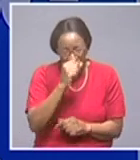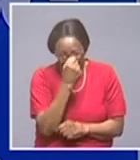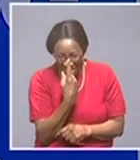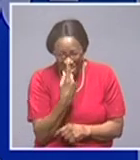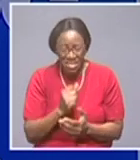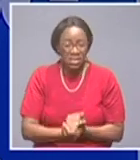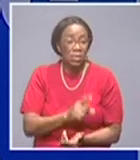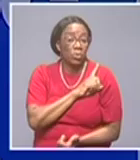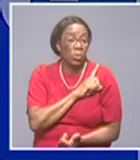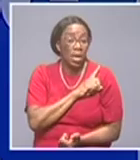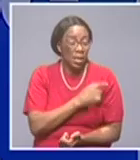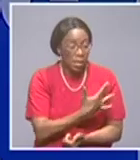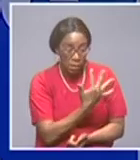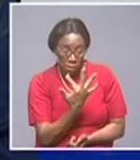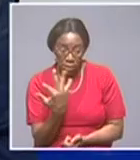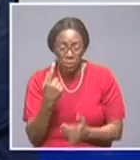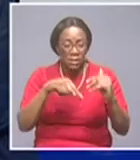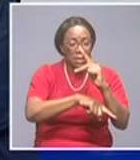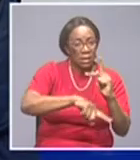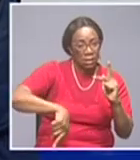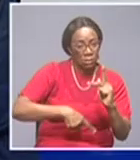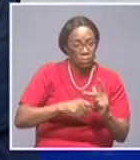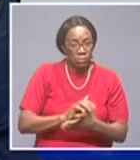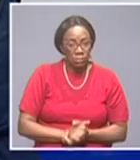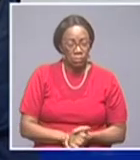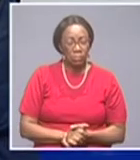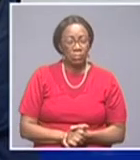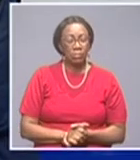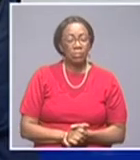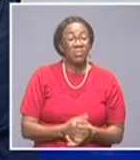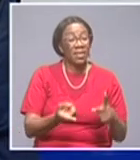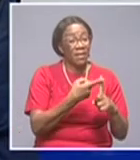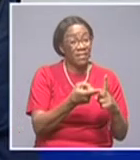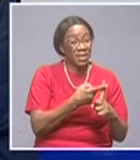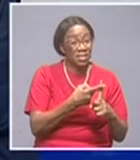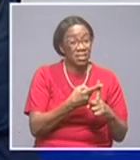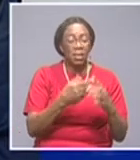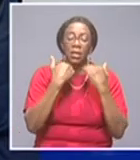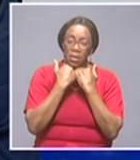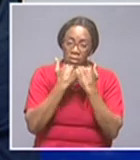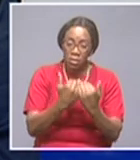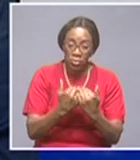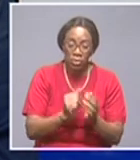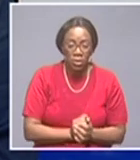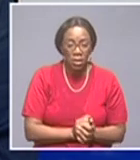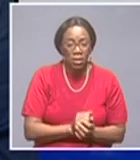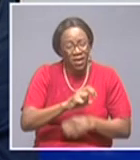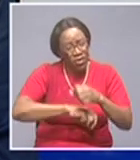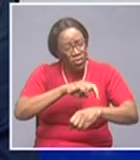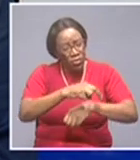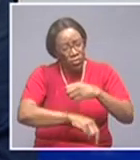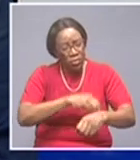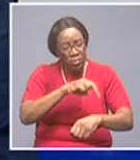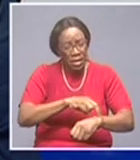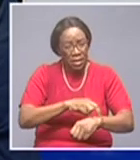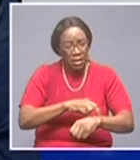nation. Yes, this is really important, first of all, for planning purposes. For example, just to start off with